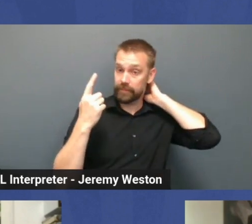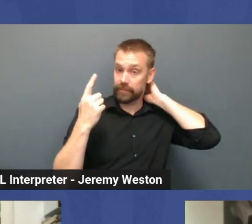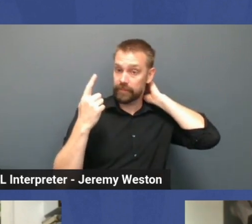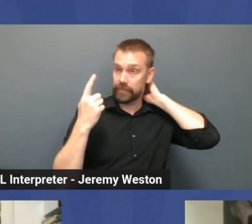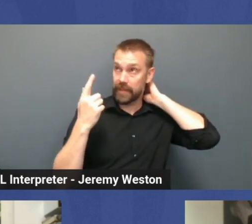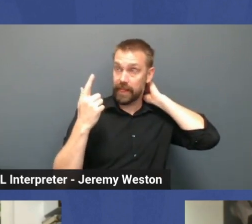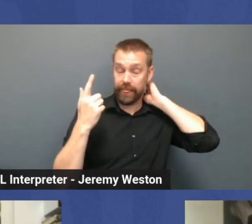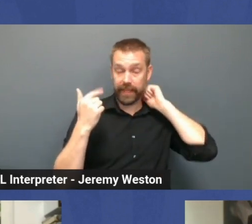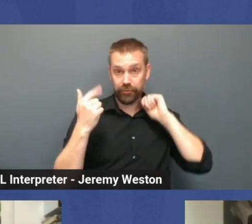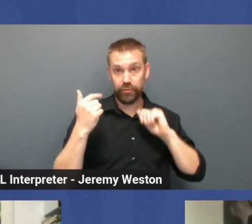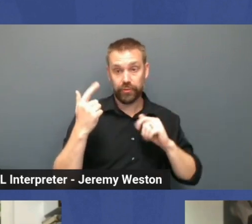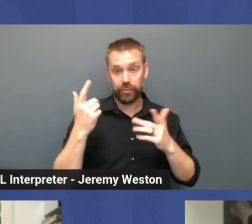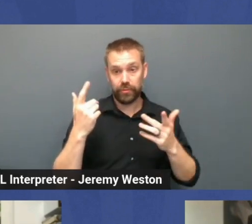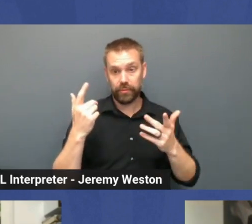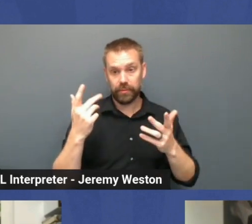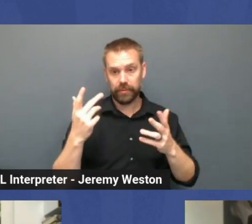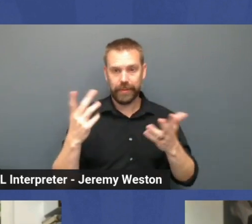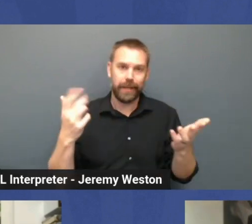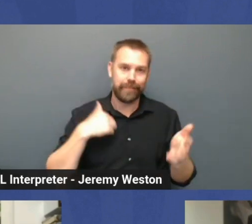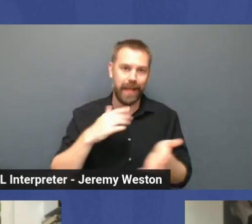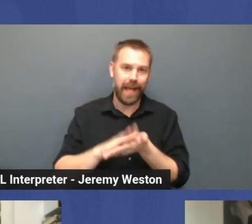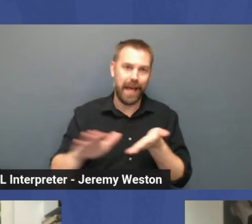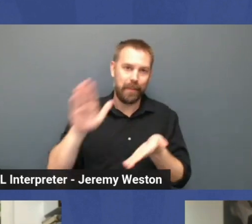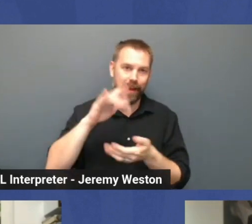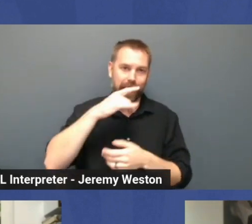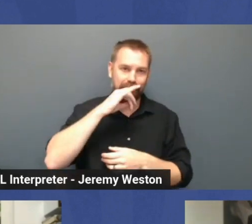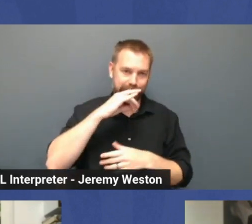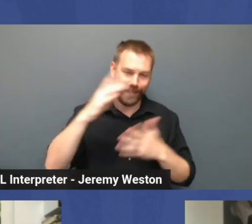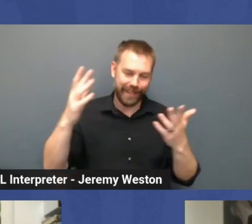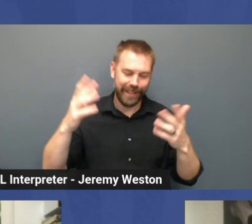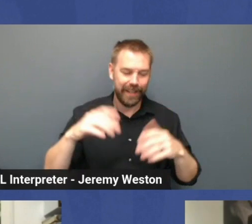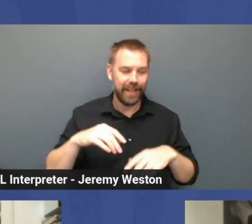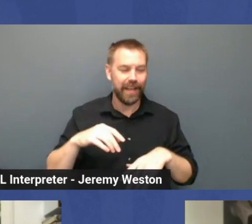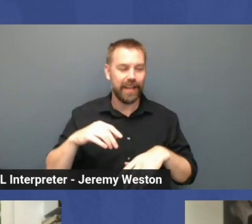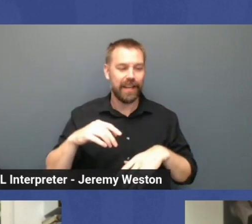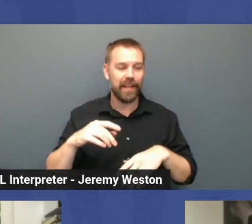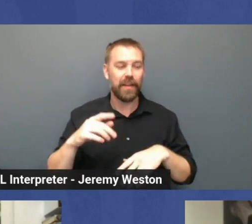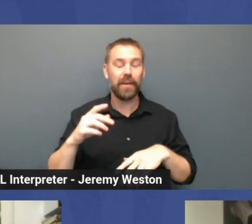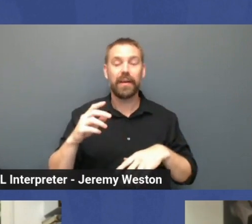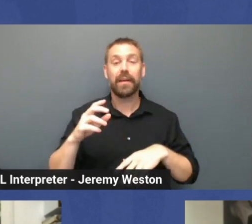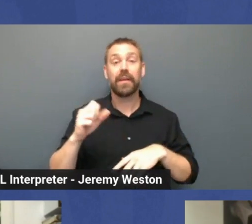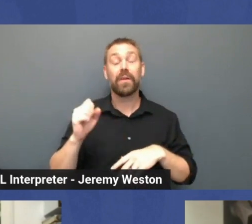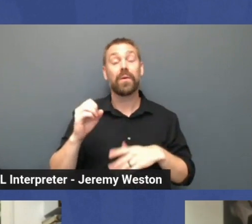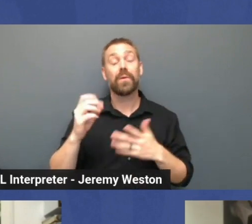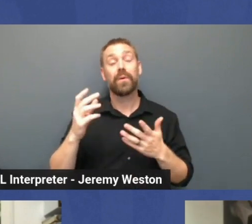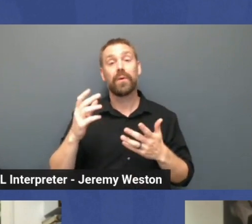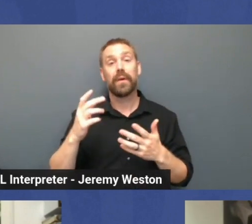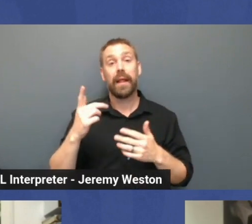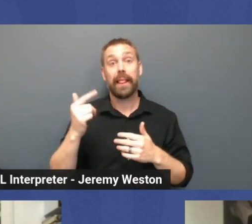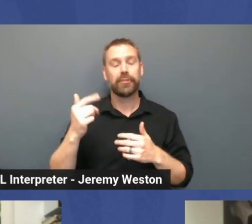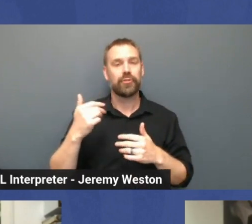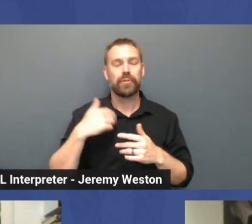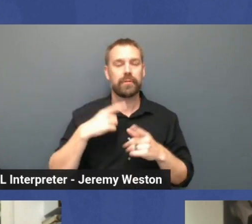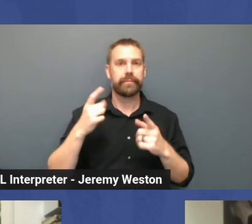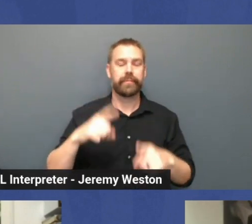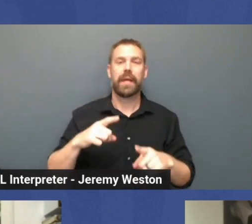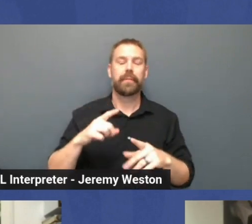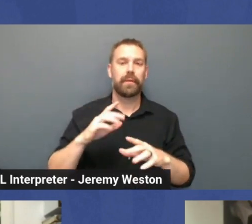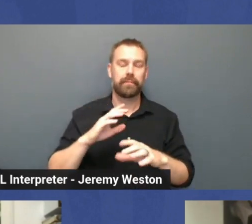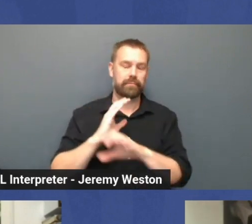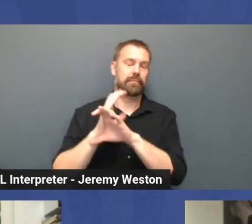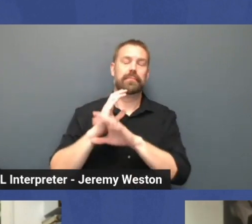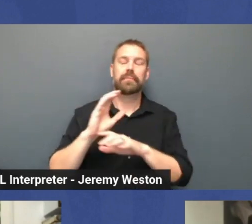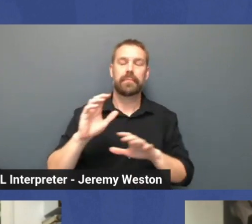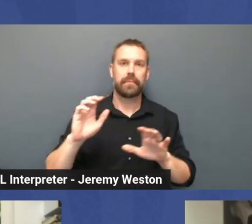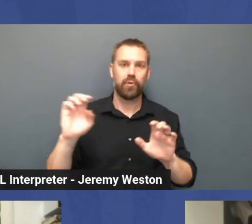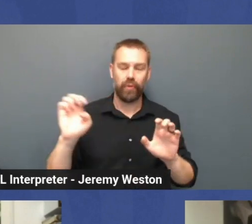through, I'm a college kid, everybody goes through one. But I had a whole kind of crisis where I didn't